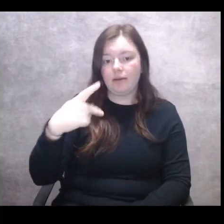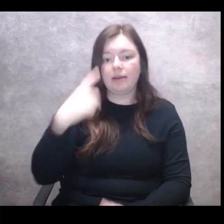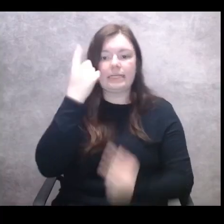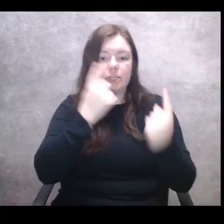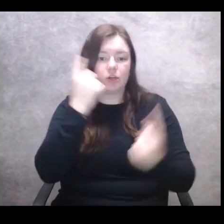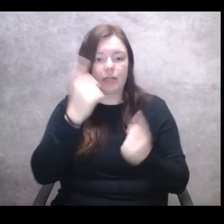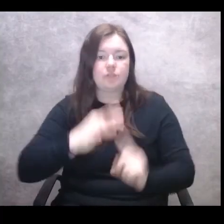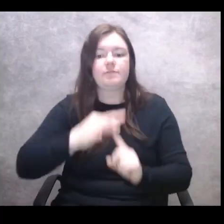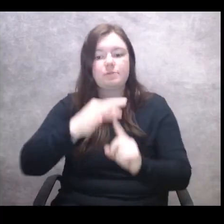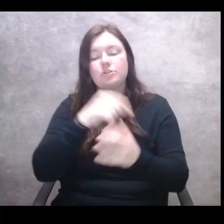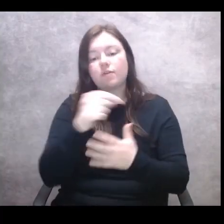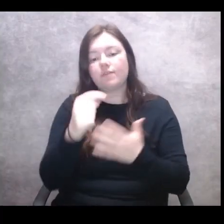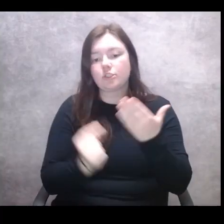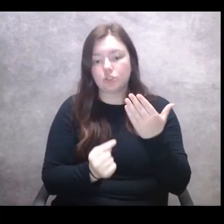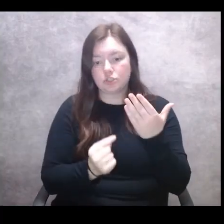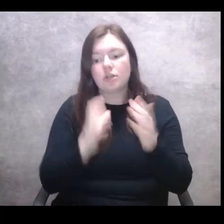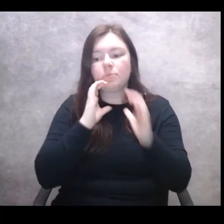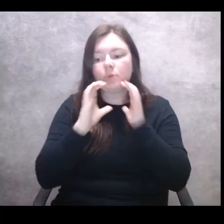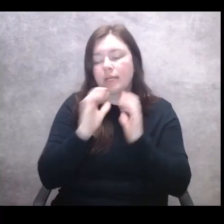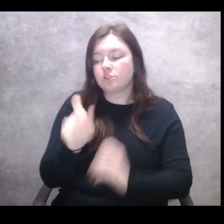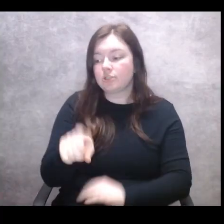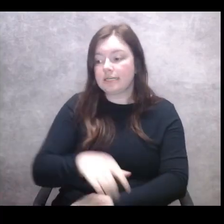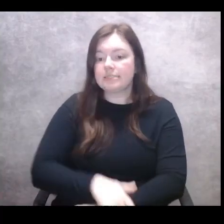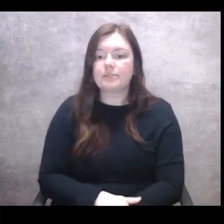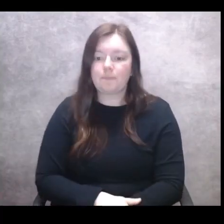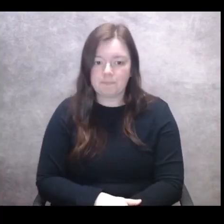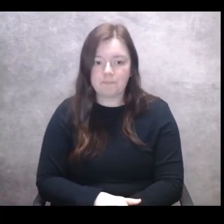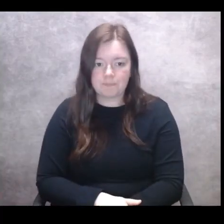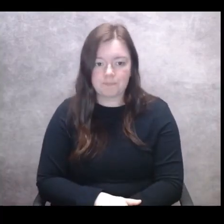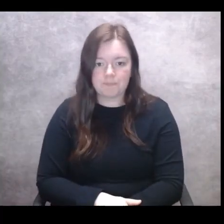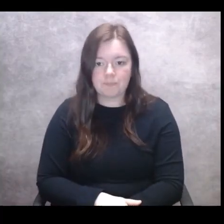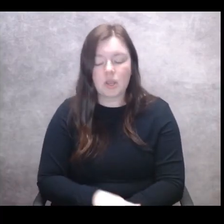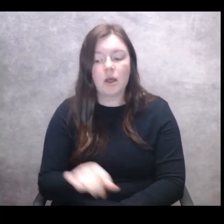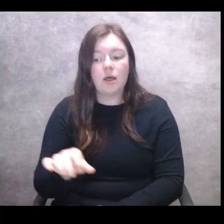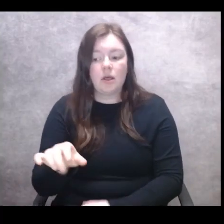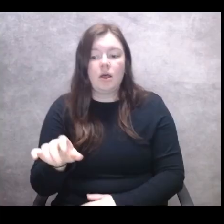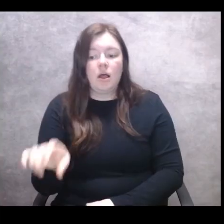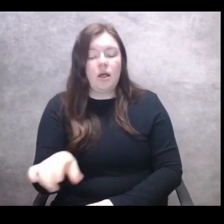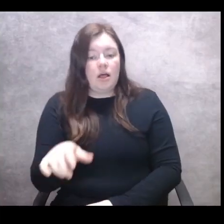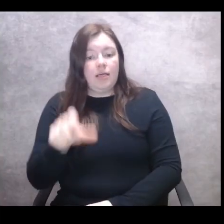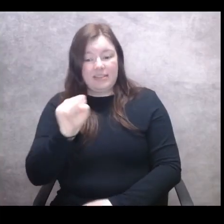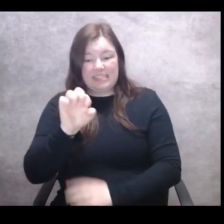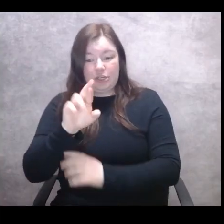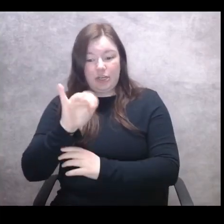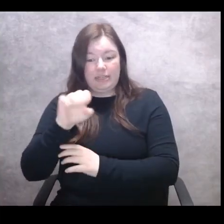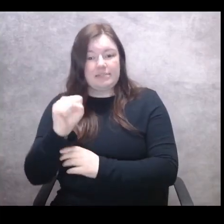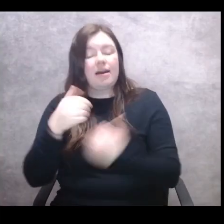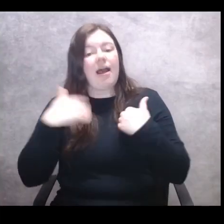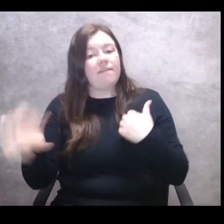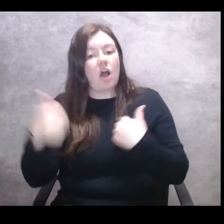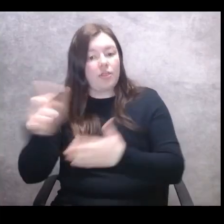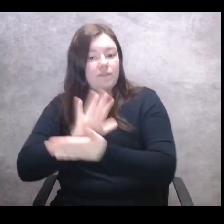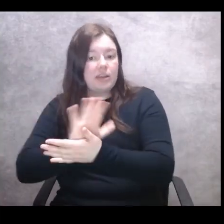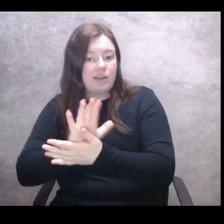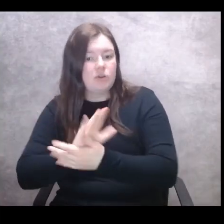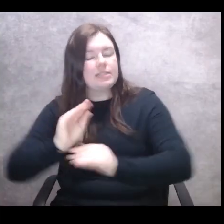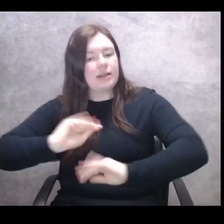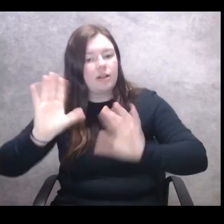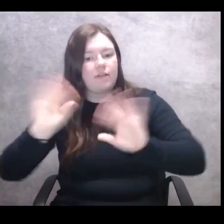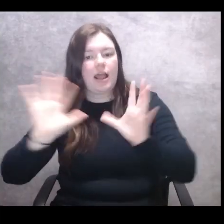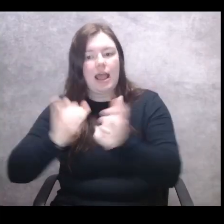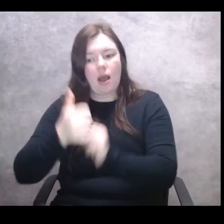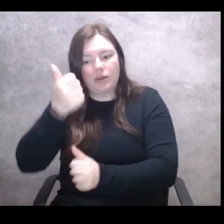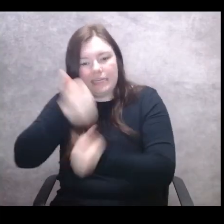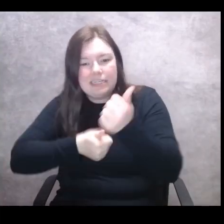Thank you for watching the IEP Consideration of Special Factors Communication Needs. The other parts in the series clarify